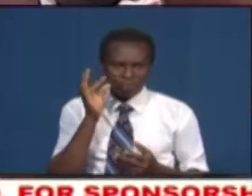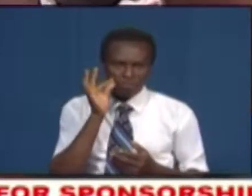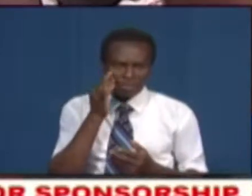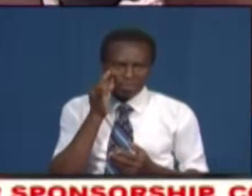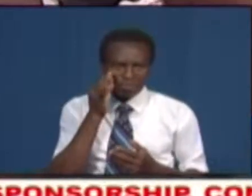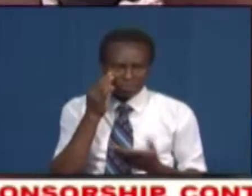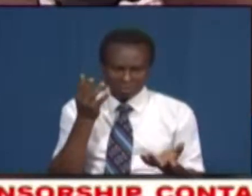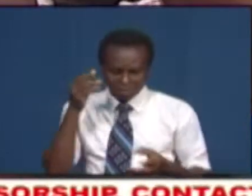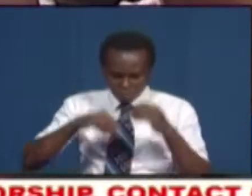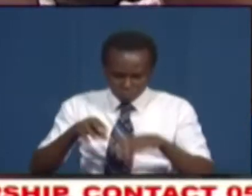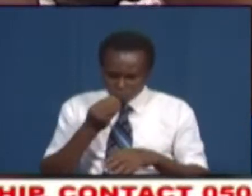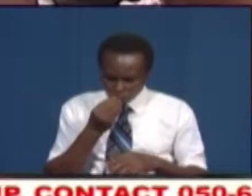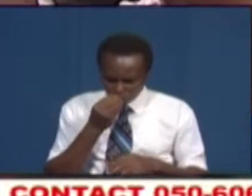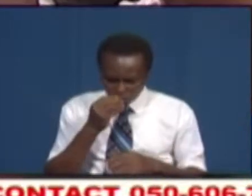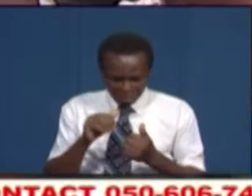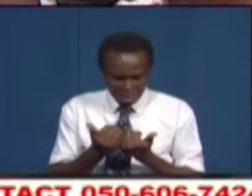know.